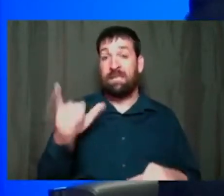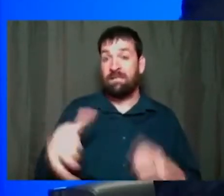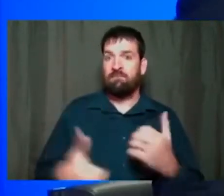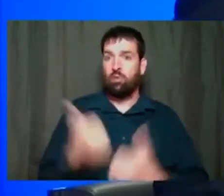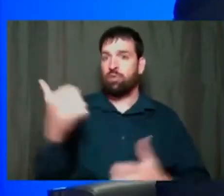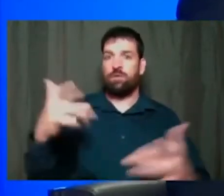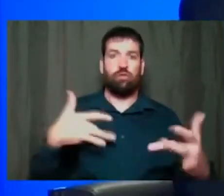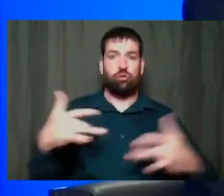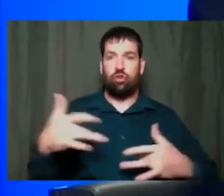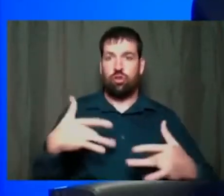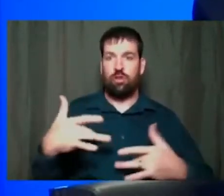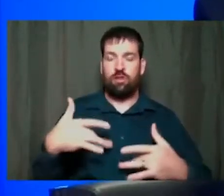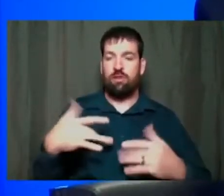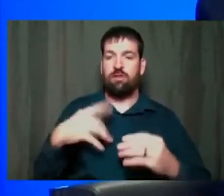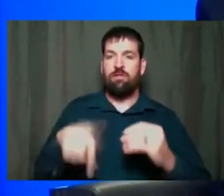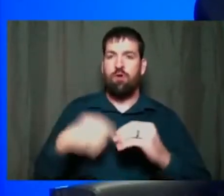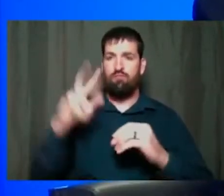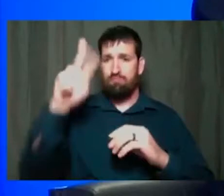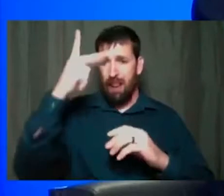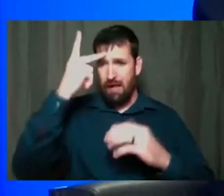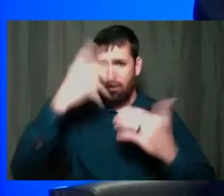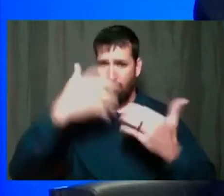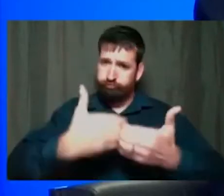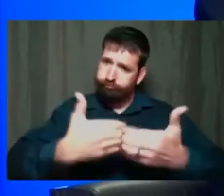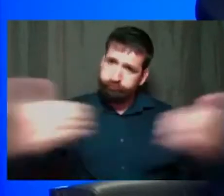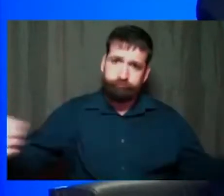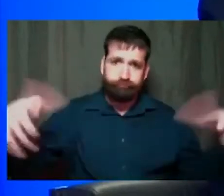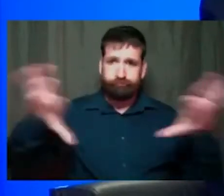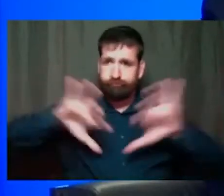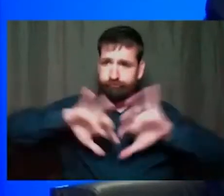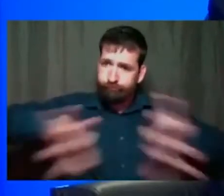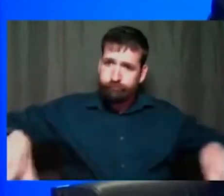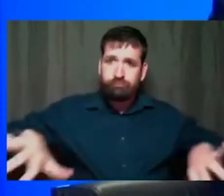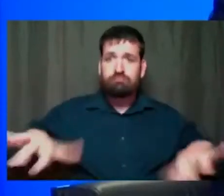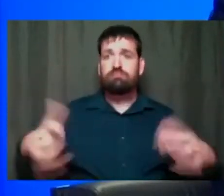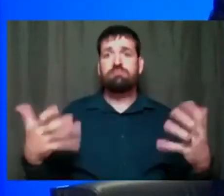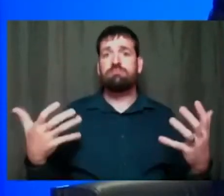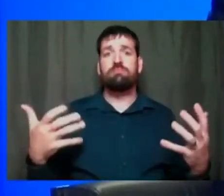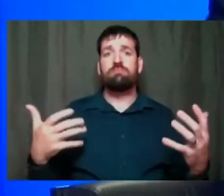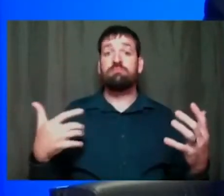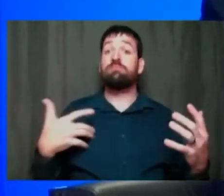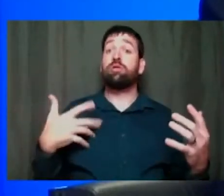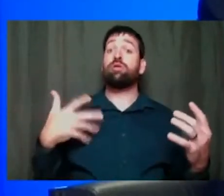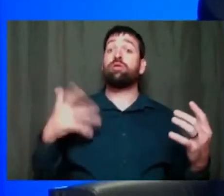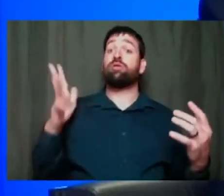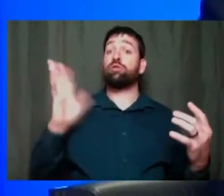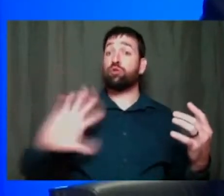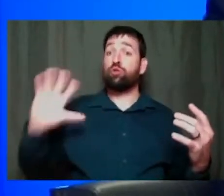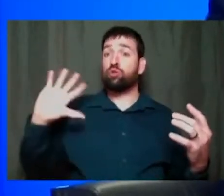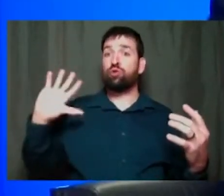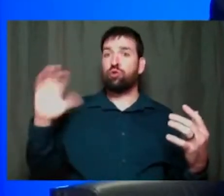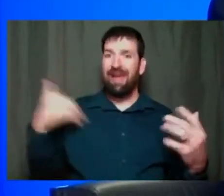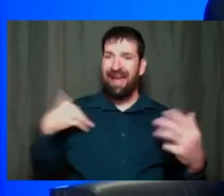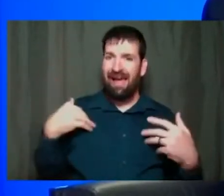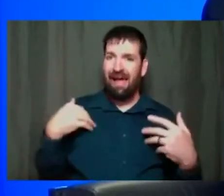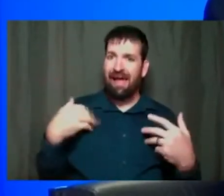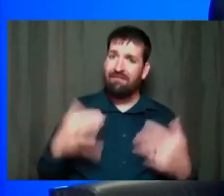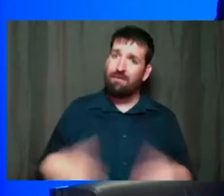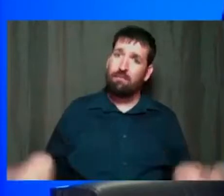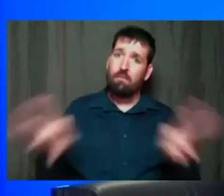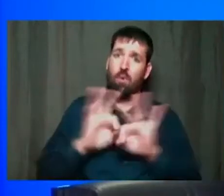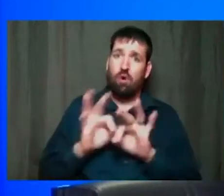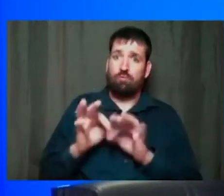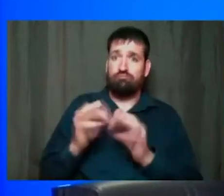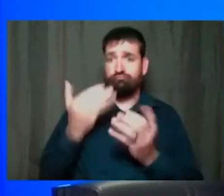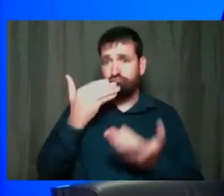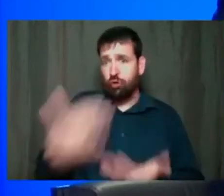about the politicization of things is we used to be able to have meaningful discourse. Obviously, Dems didn't